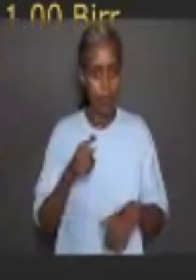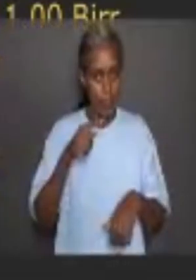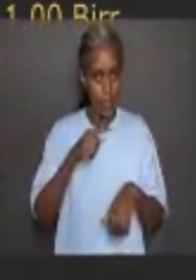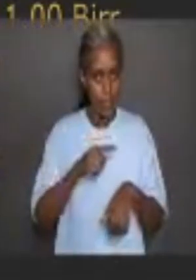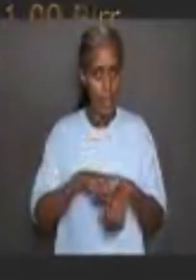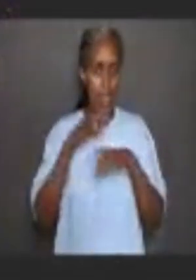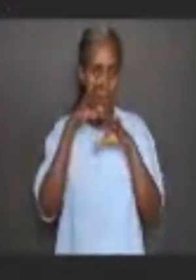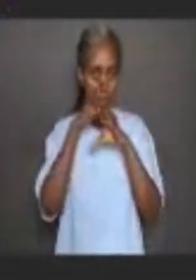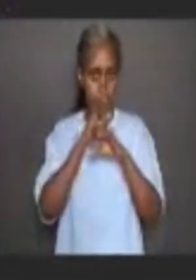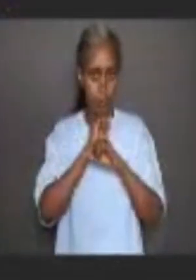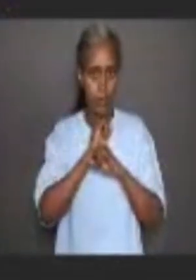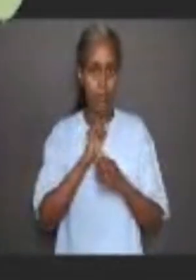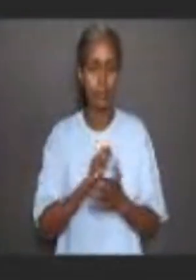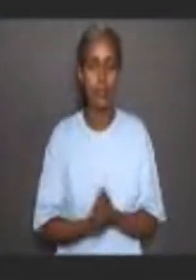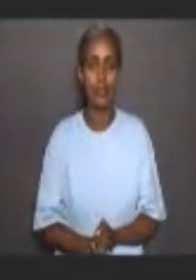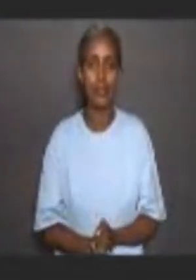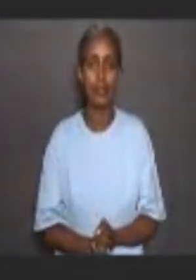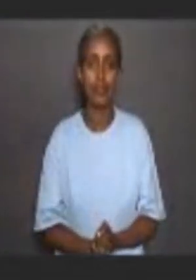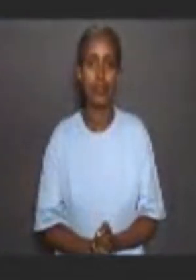up.